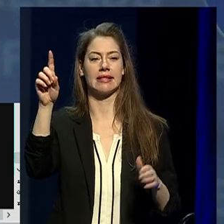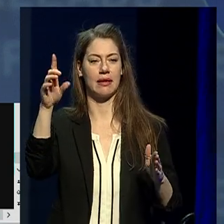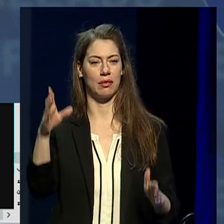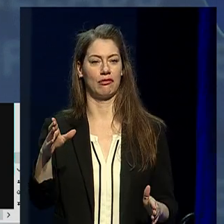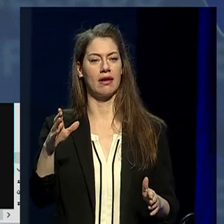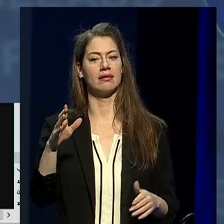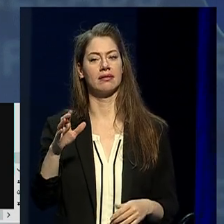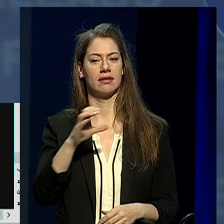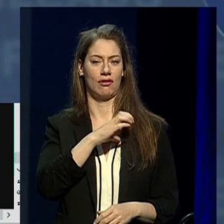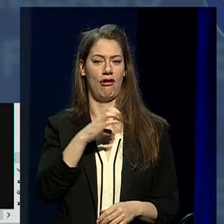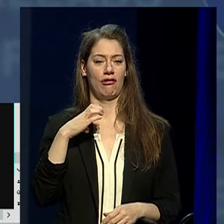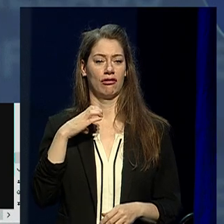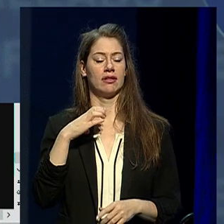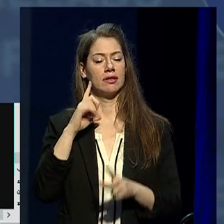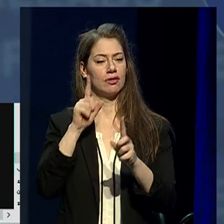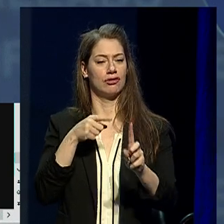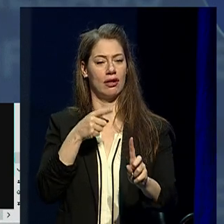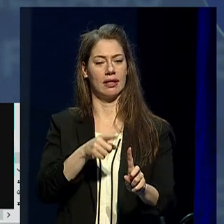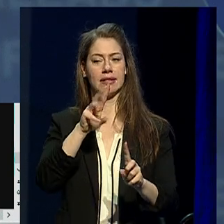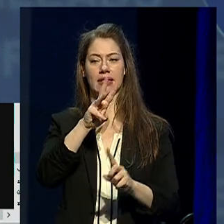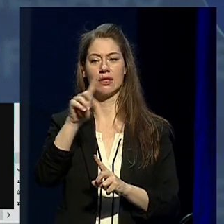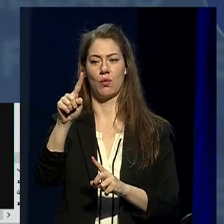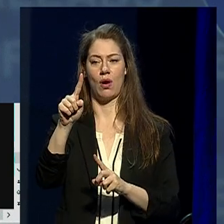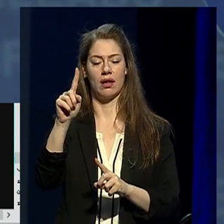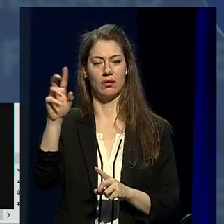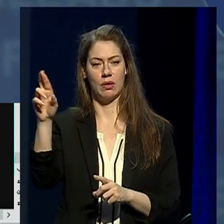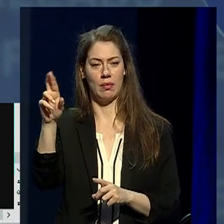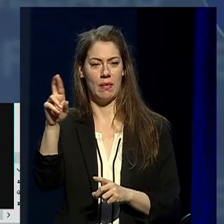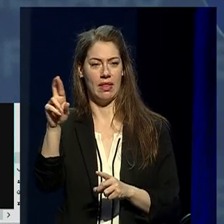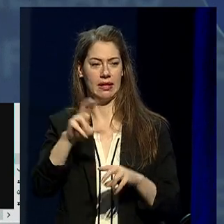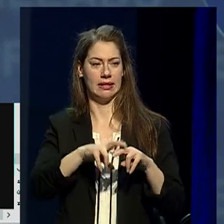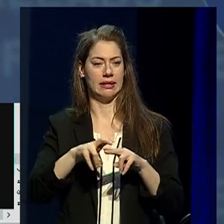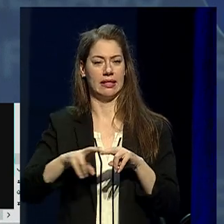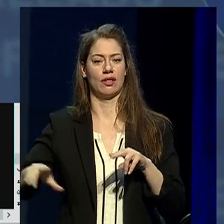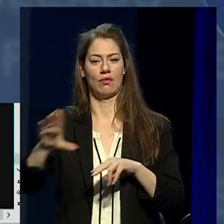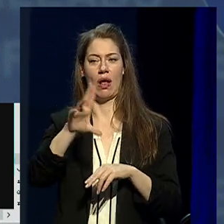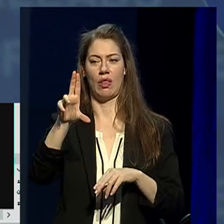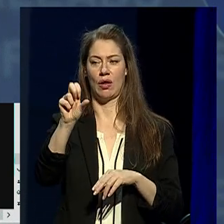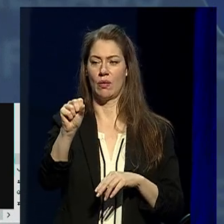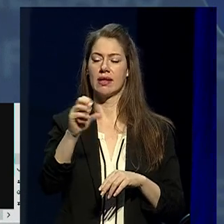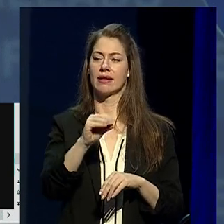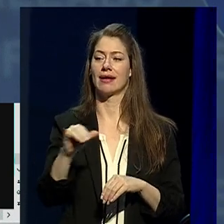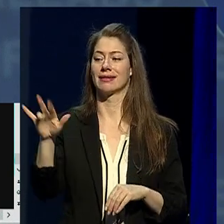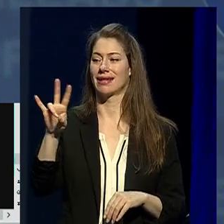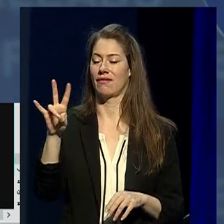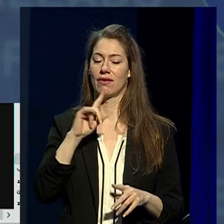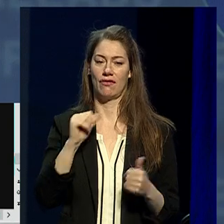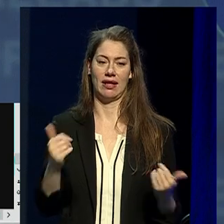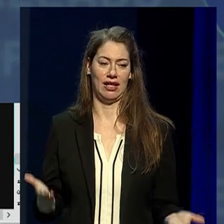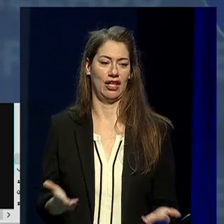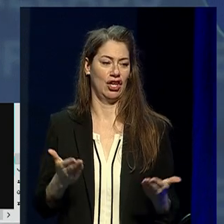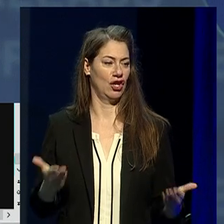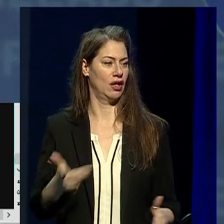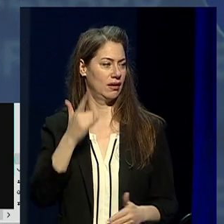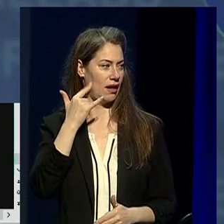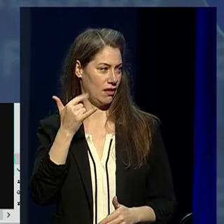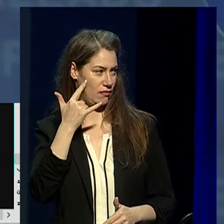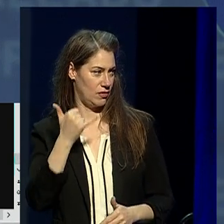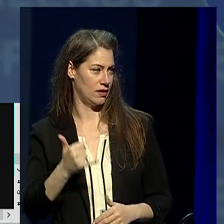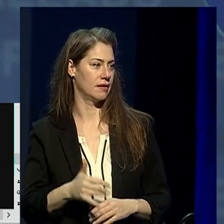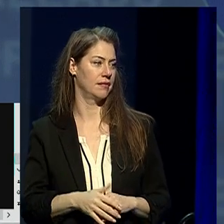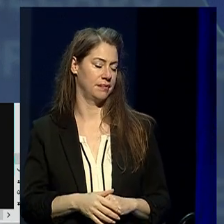Democrats in Congress are targeting 61 Republican seats across the nation, and 7 are right here in California.